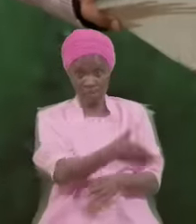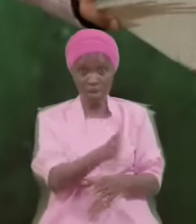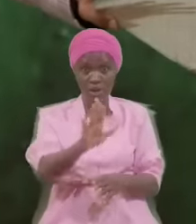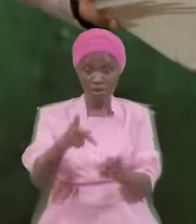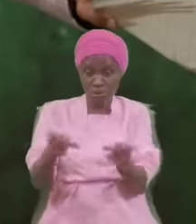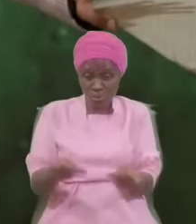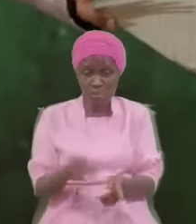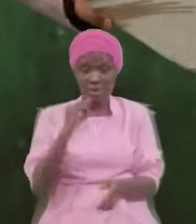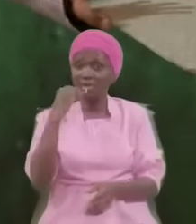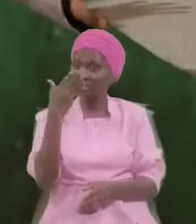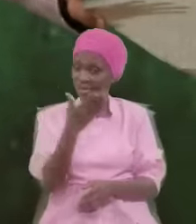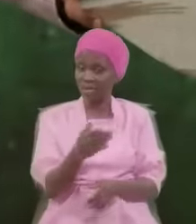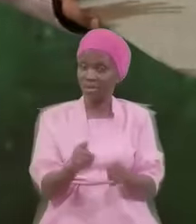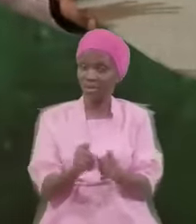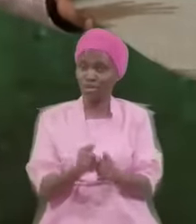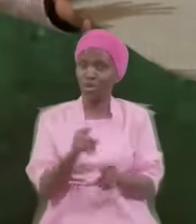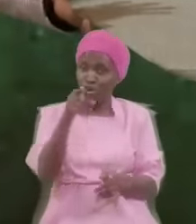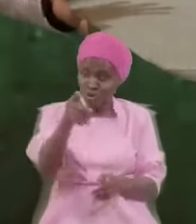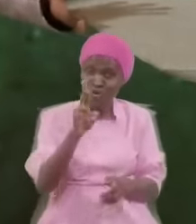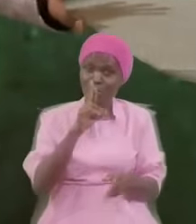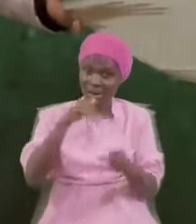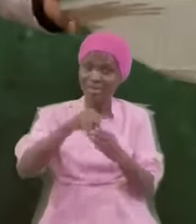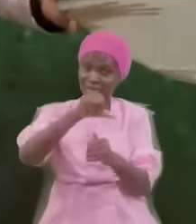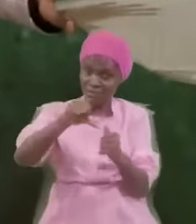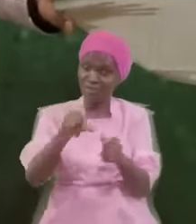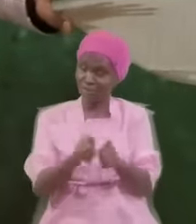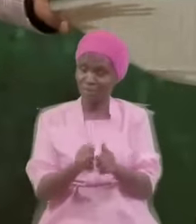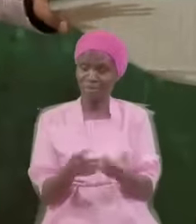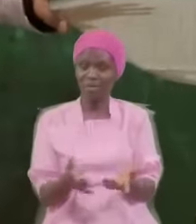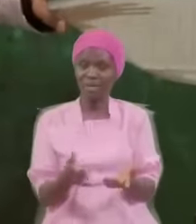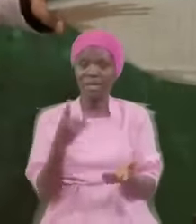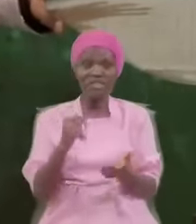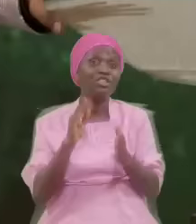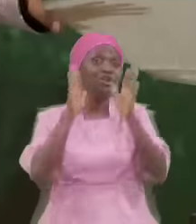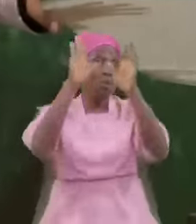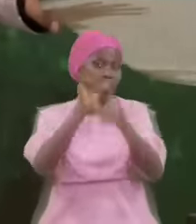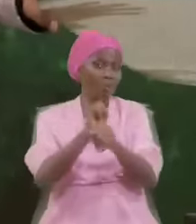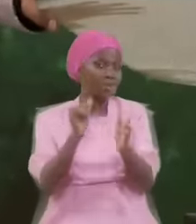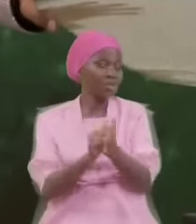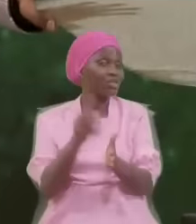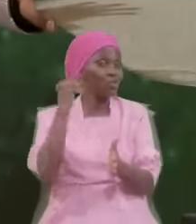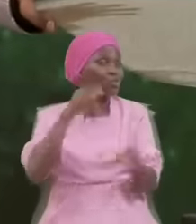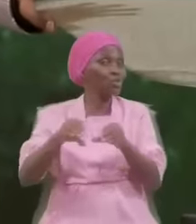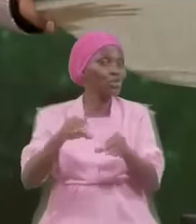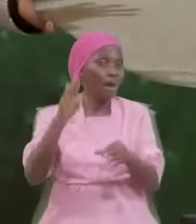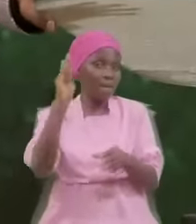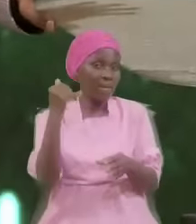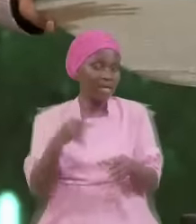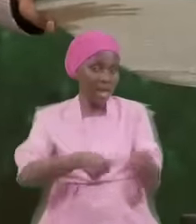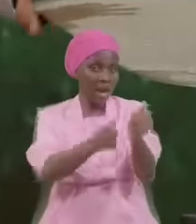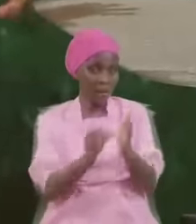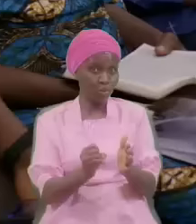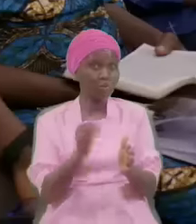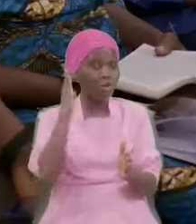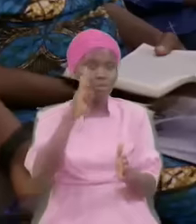is there, you are in the fellowship. The wonders done by the apostles will be done for